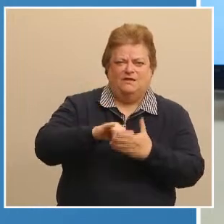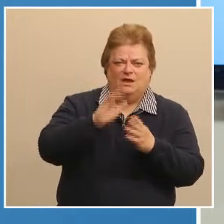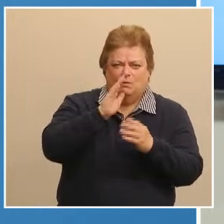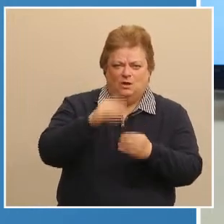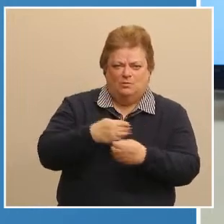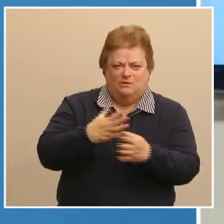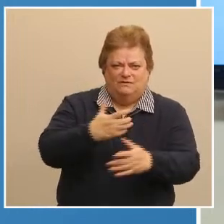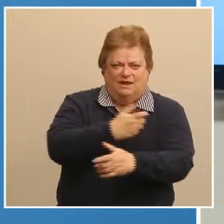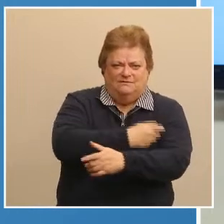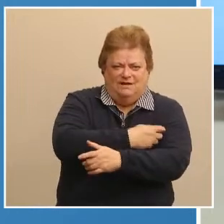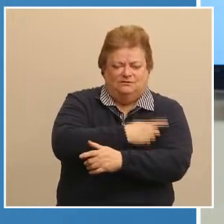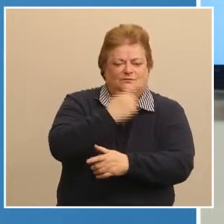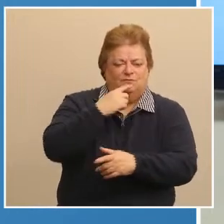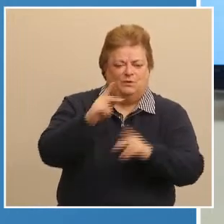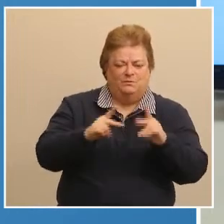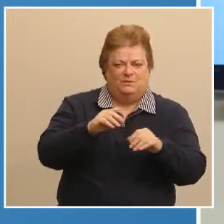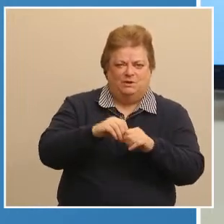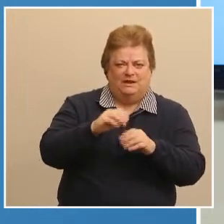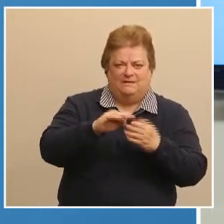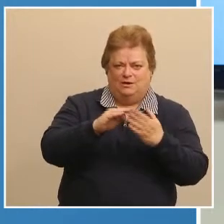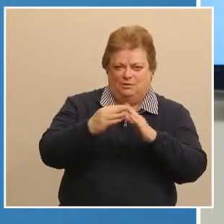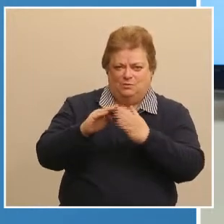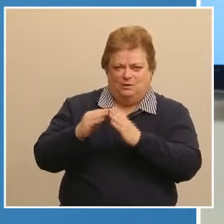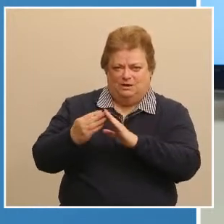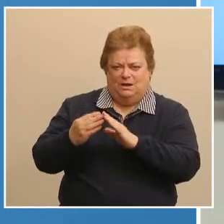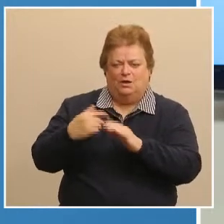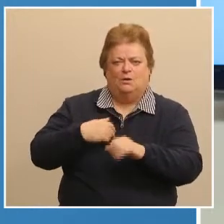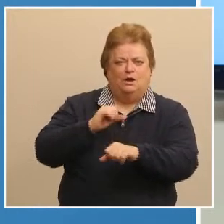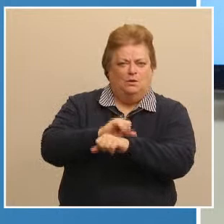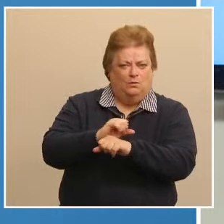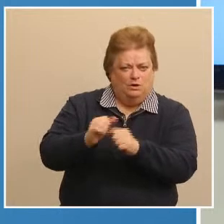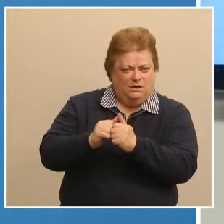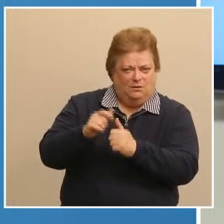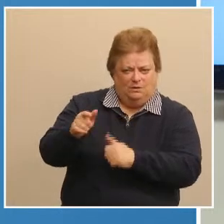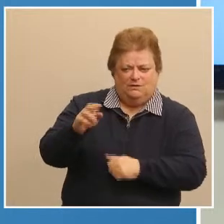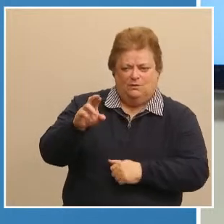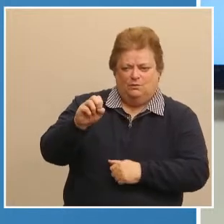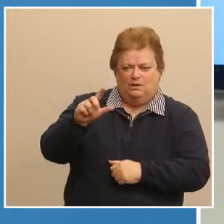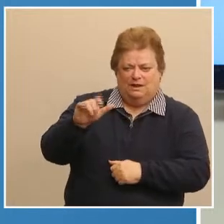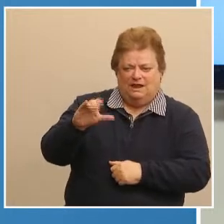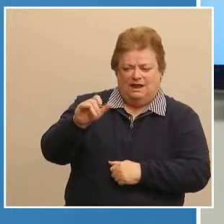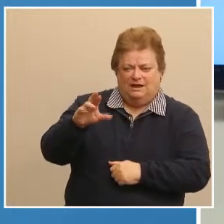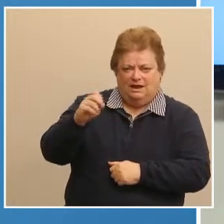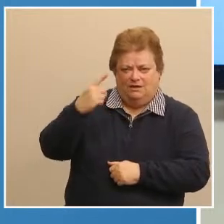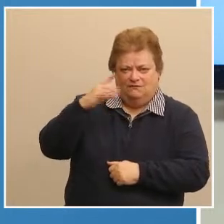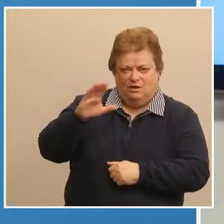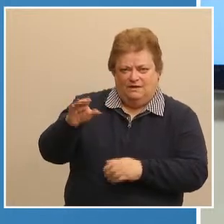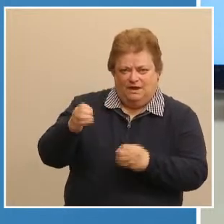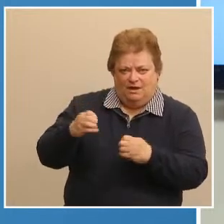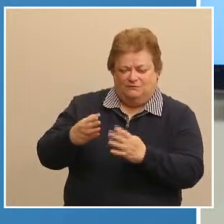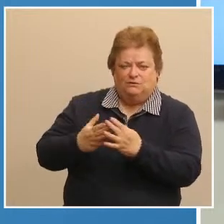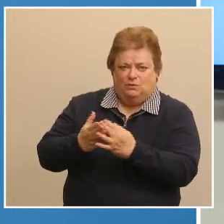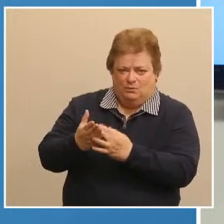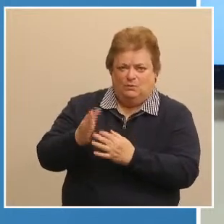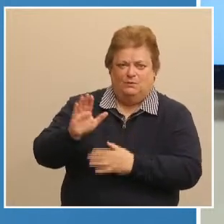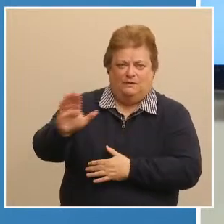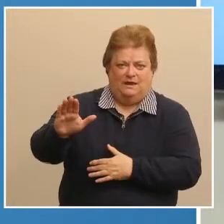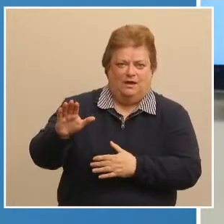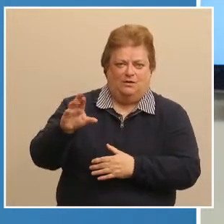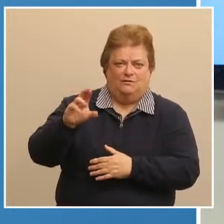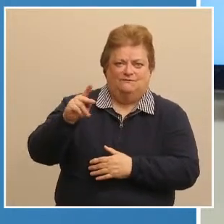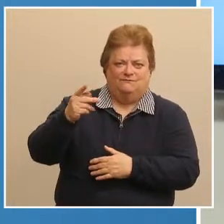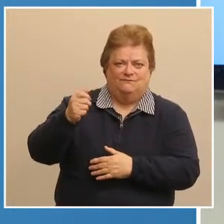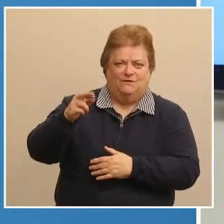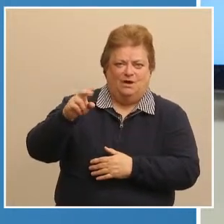to members of the community. We are working with RelyCare on their vaccination efforts through their pharmacy.